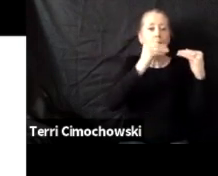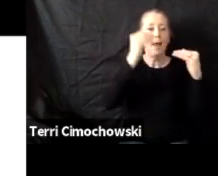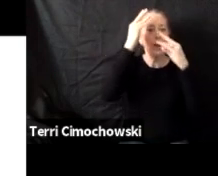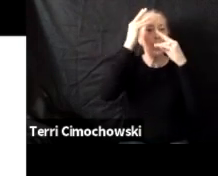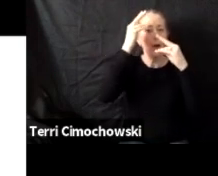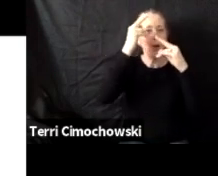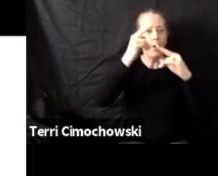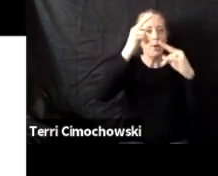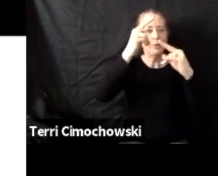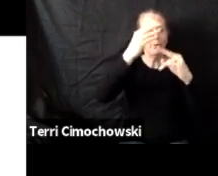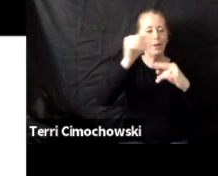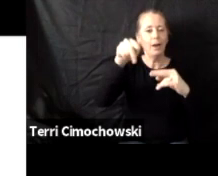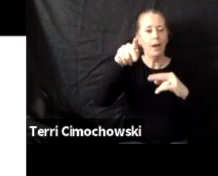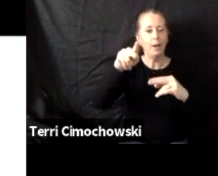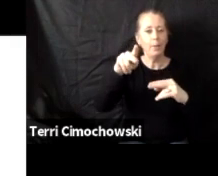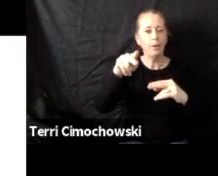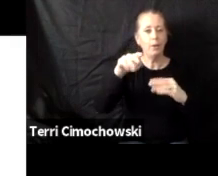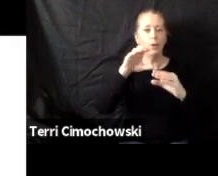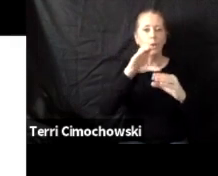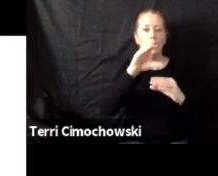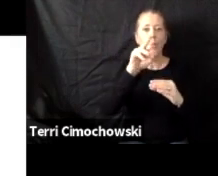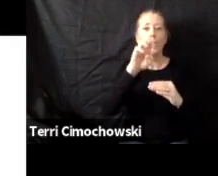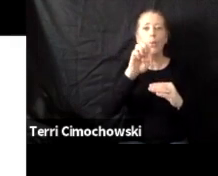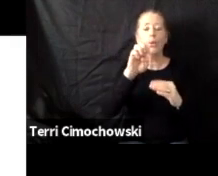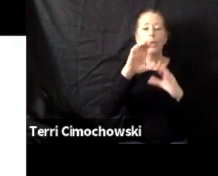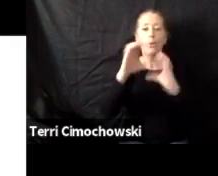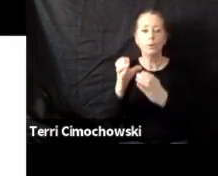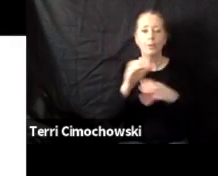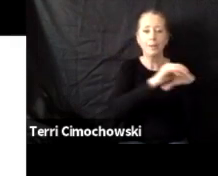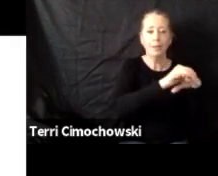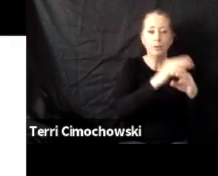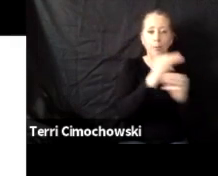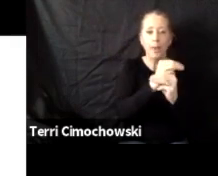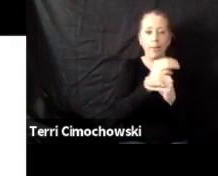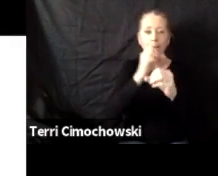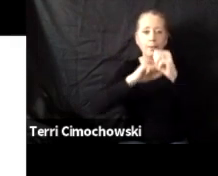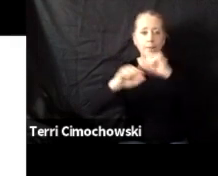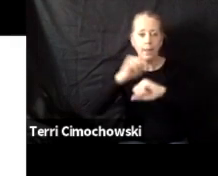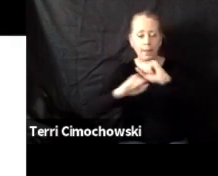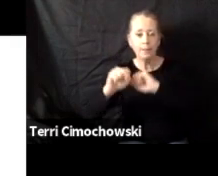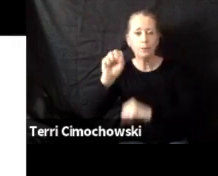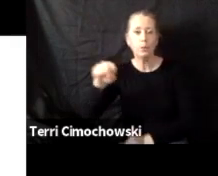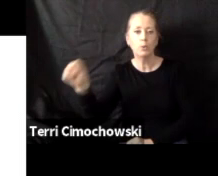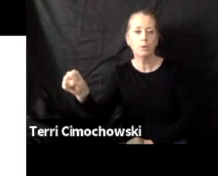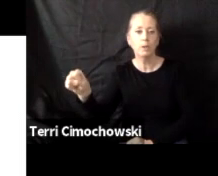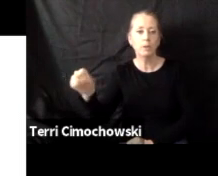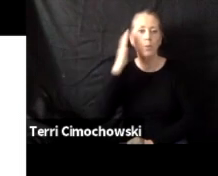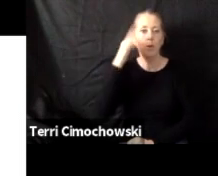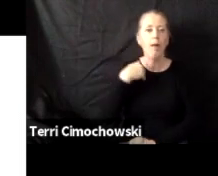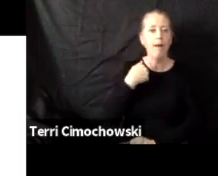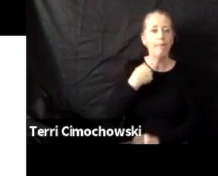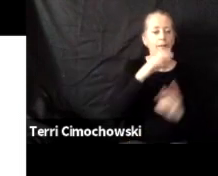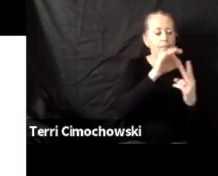honors/AP courses in English, math, science, and social studies. There's going to be a variety of elective courses similar to the